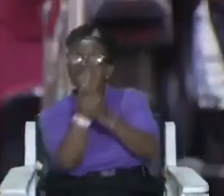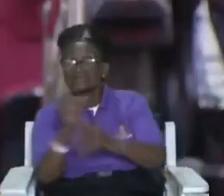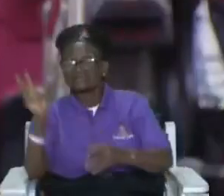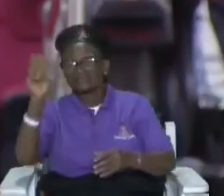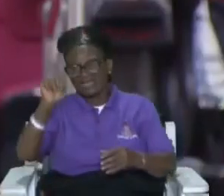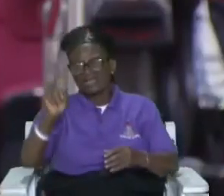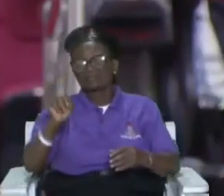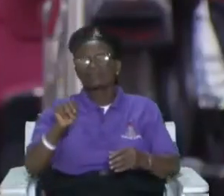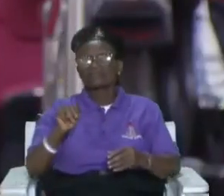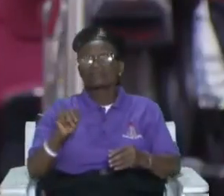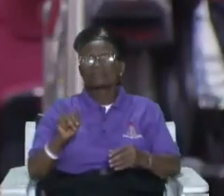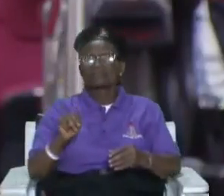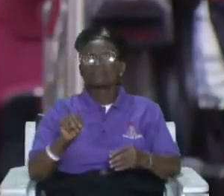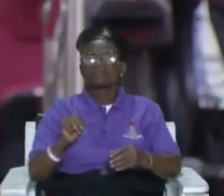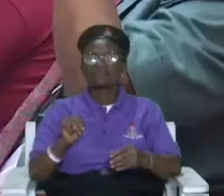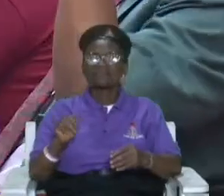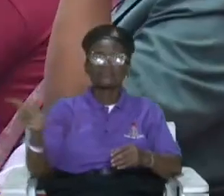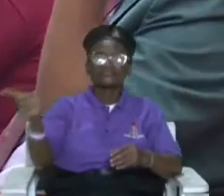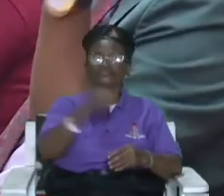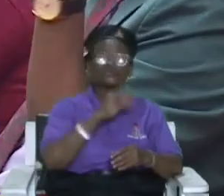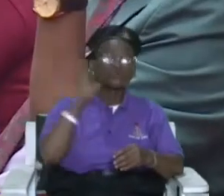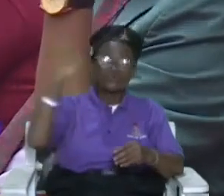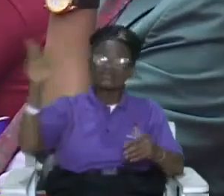You will return them to sender,